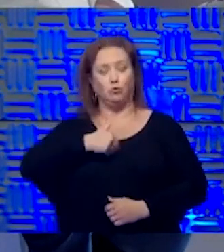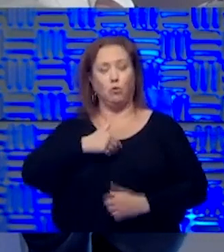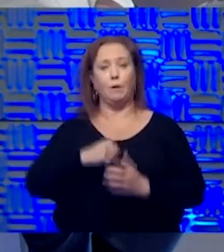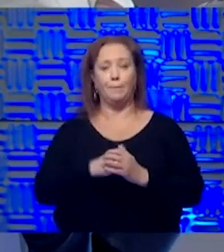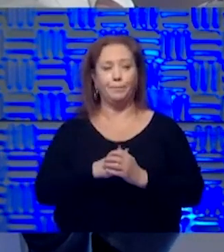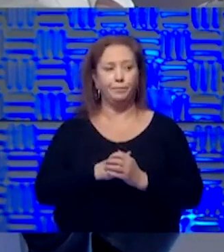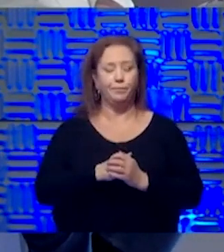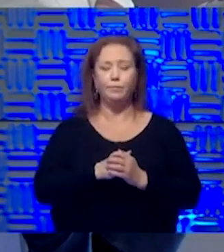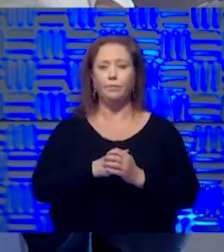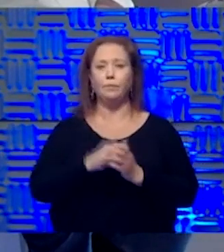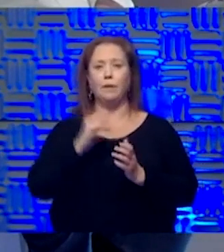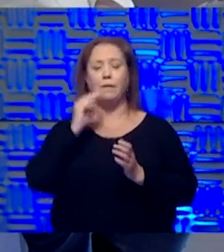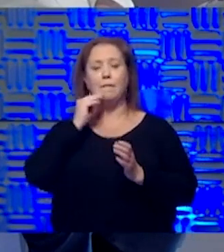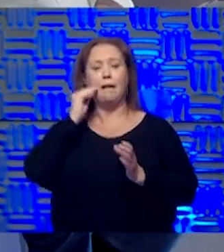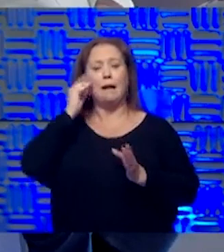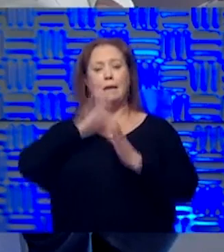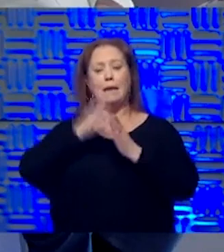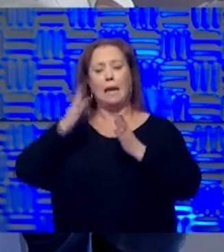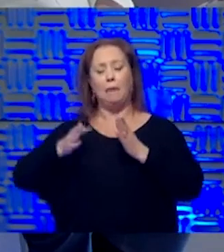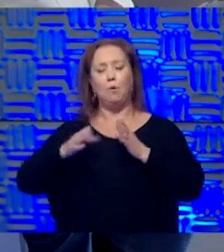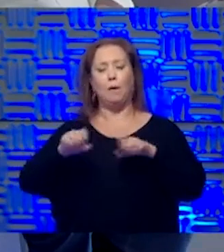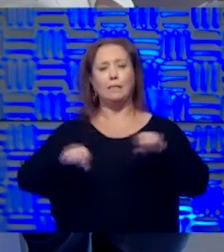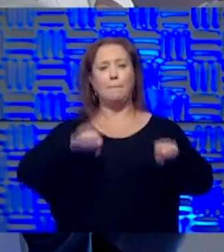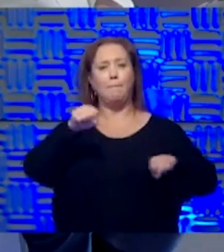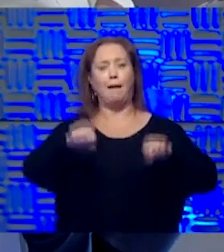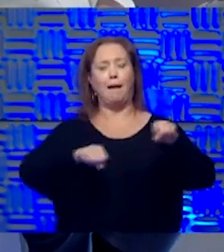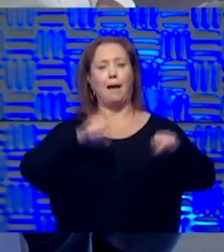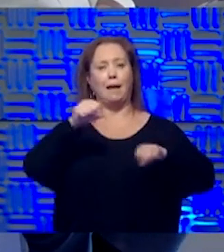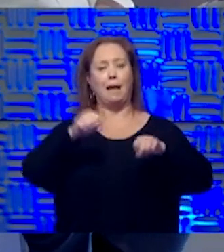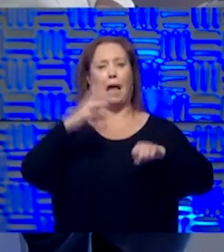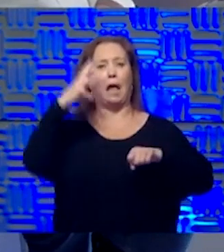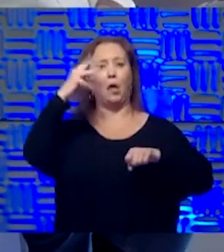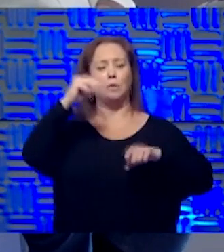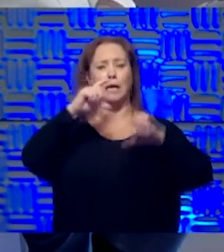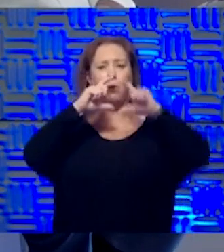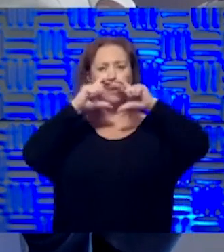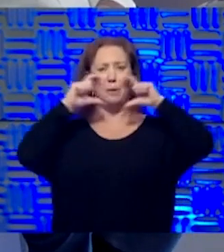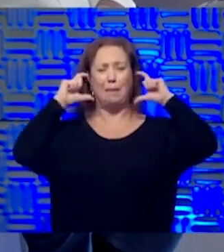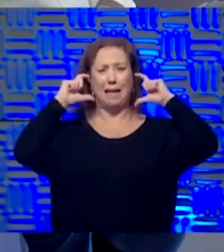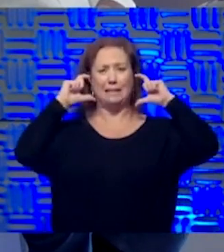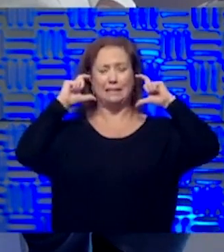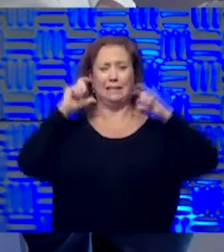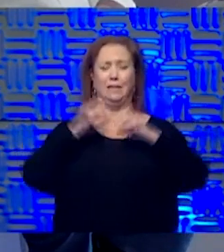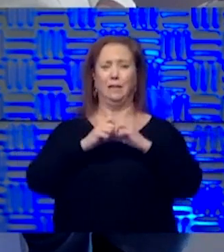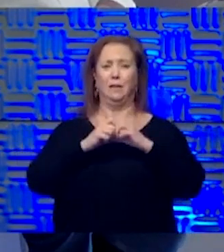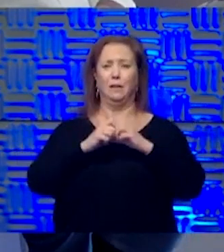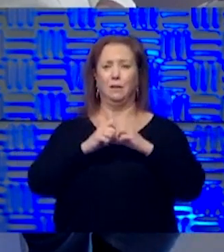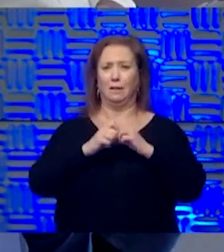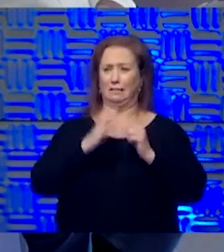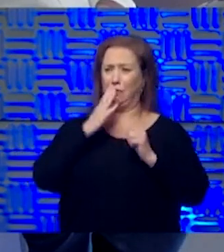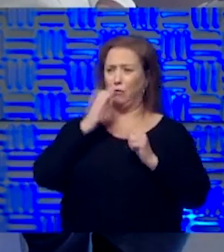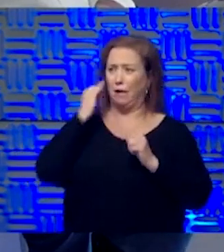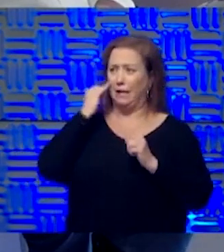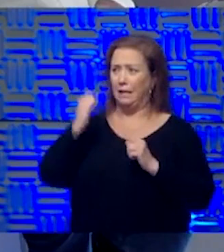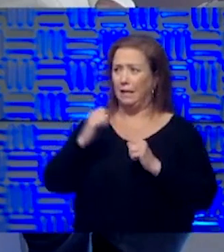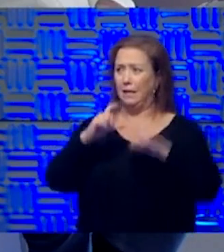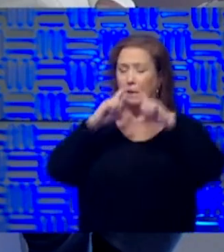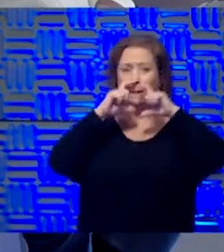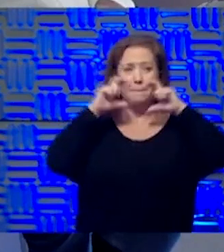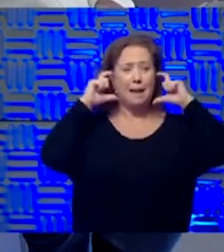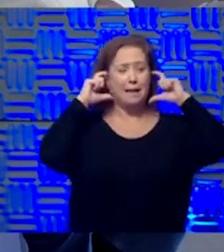Yes, I have a neighbor that rides her bike by herself outside with the mask on. Is that really needed or a good idea? Mask